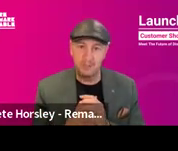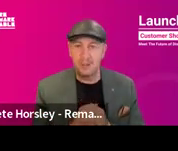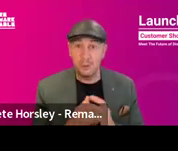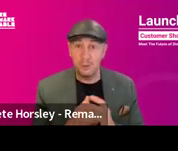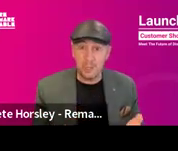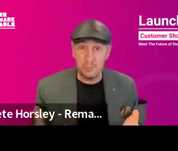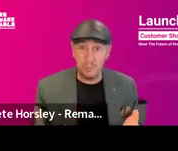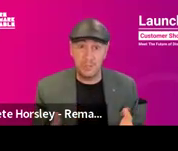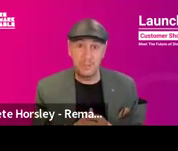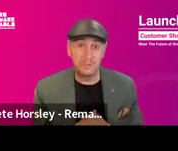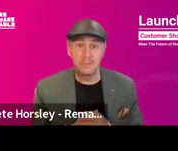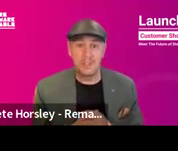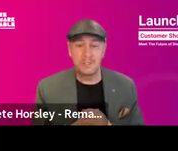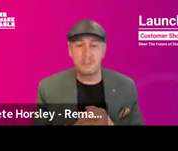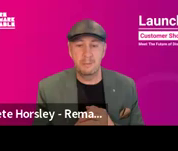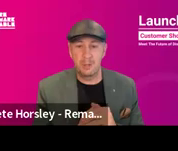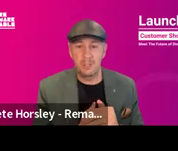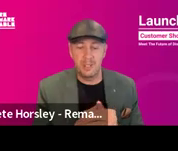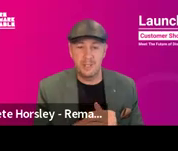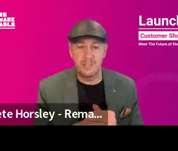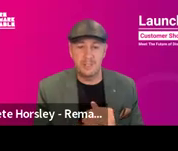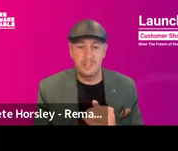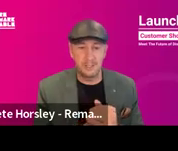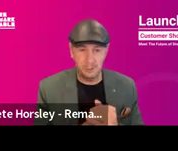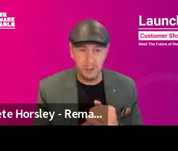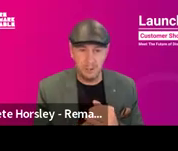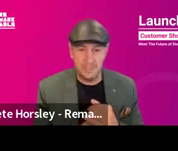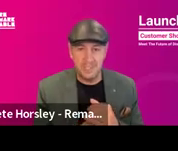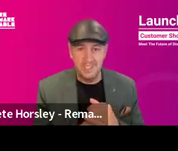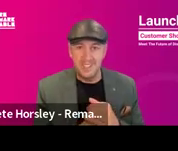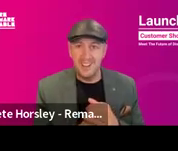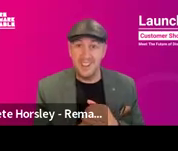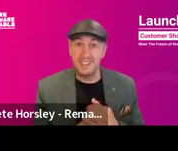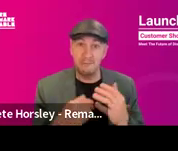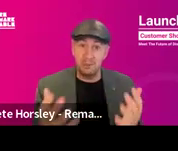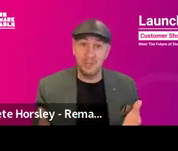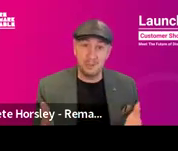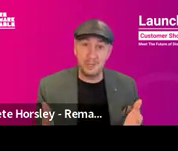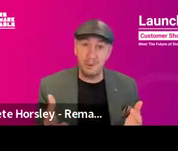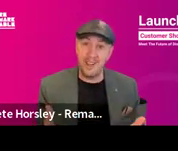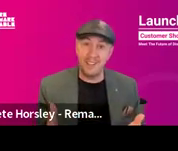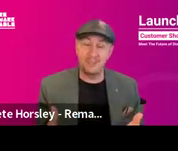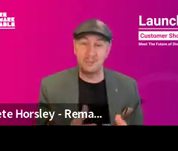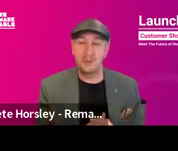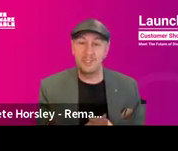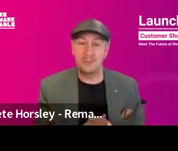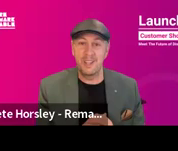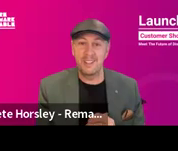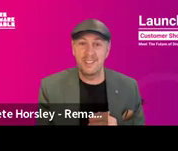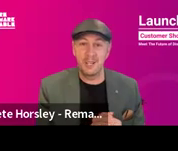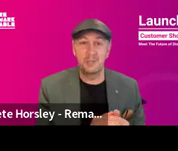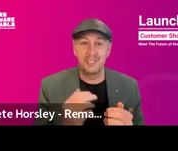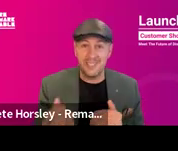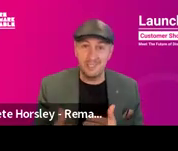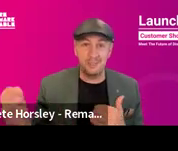much for all the support that you've given us over the last little while. And we're really, really proud as well to